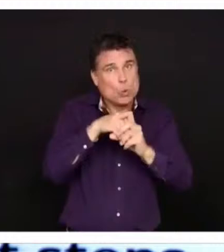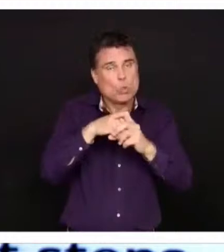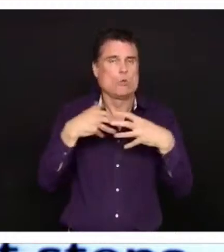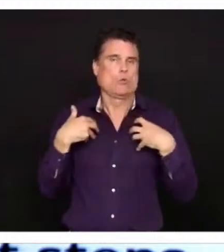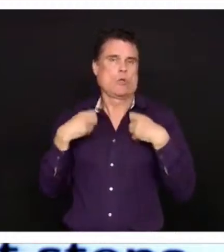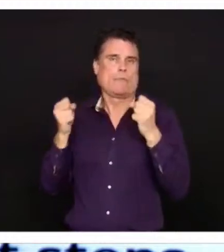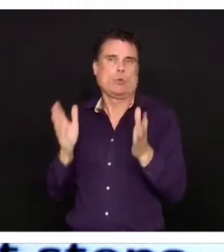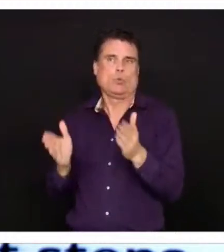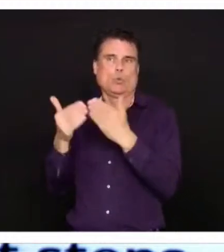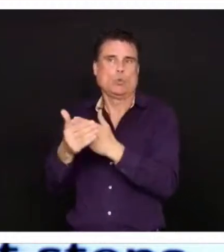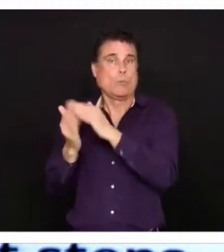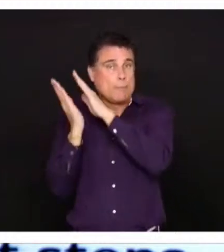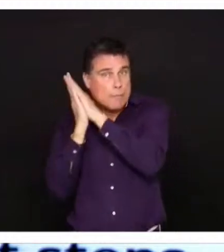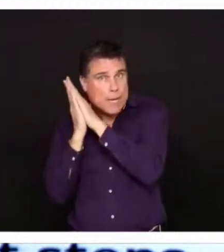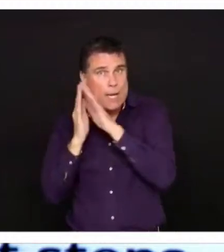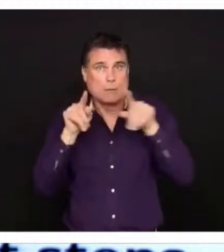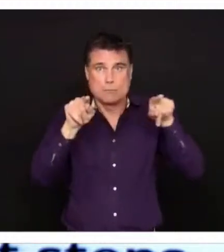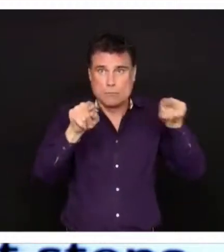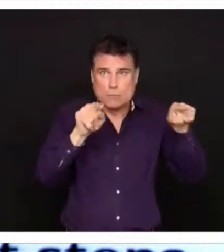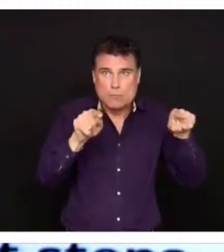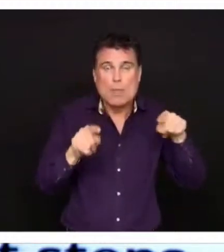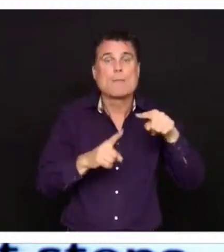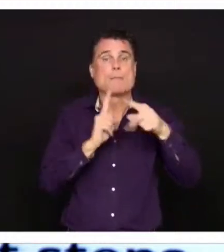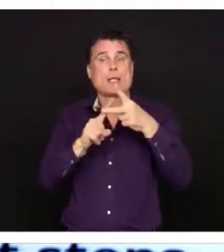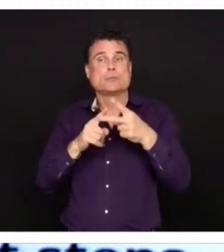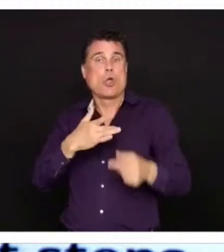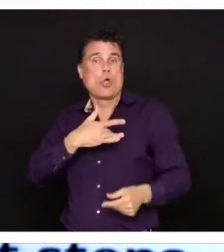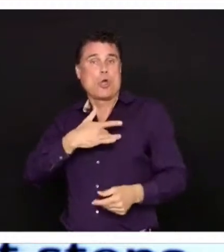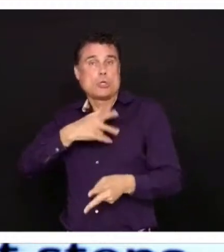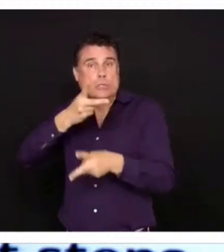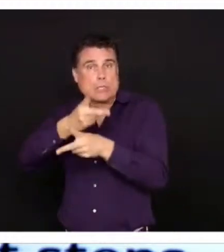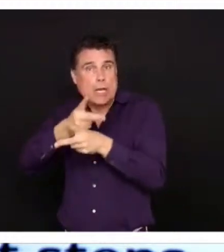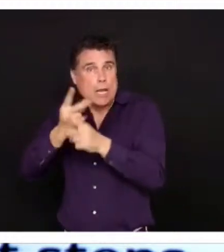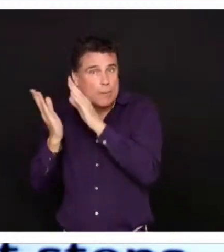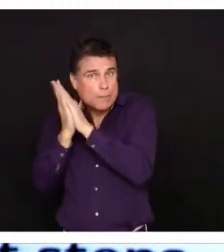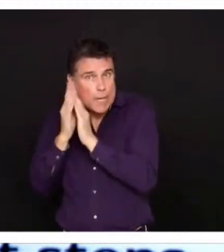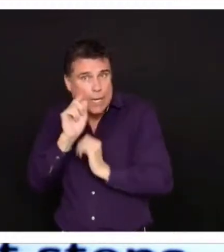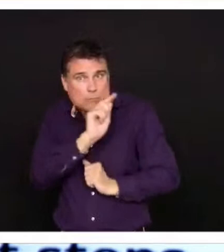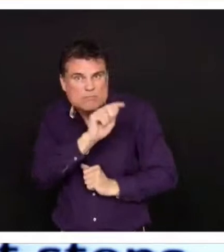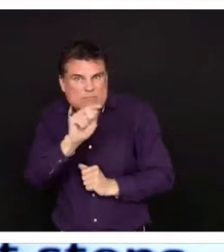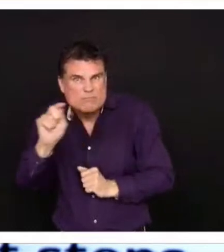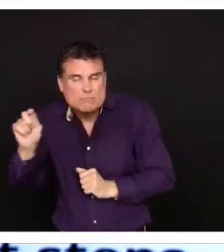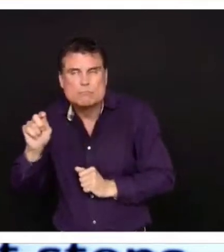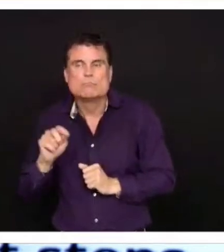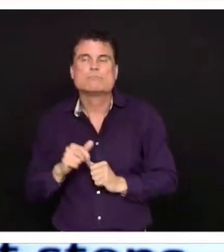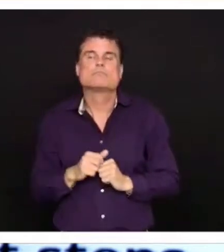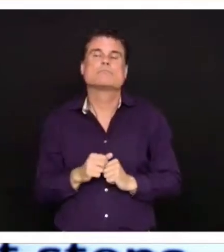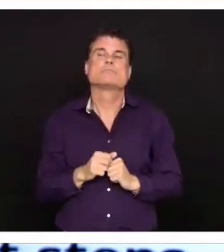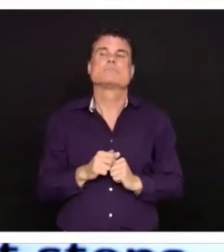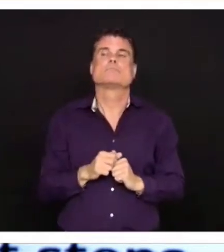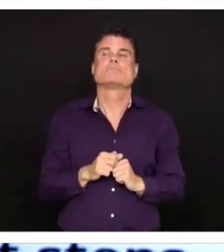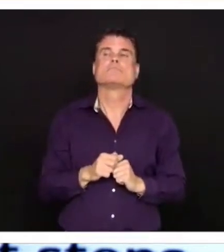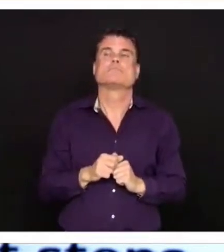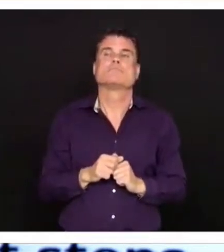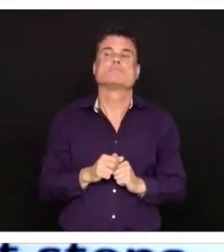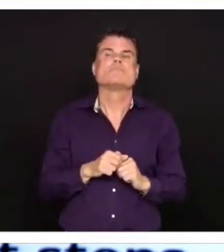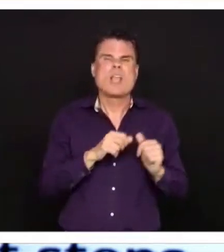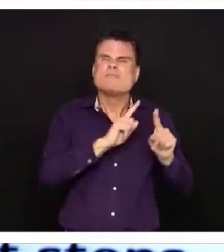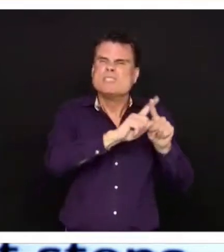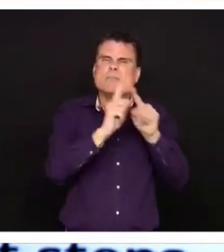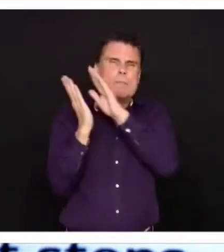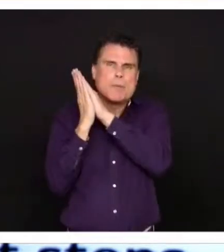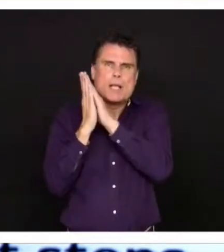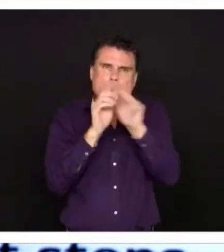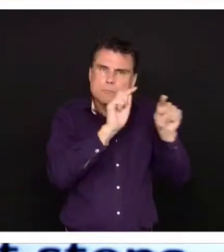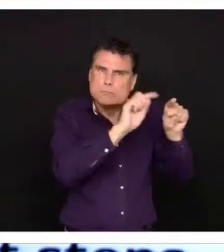care capacity. But then there's our base critical care capacity, and I think what you're talking about is the difference between those two. So when we say